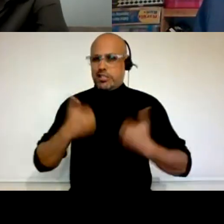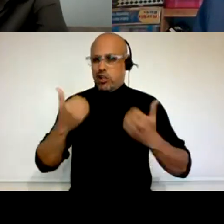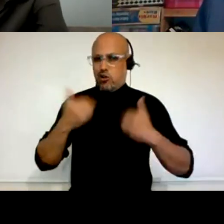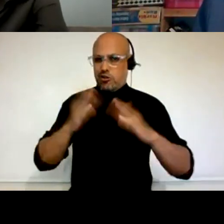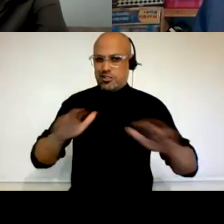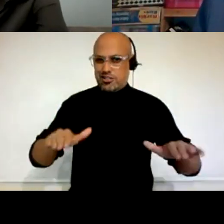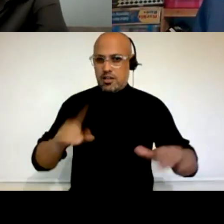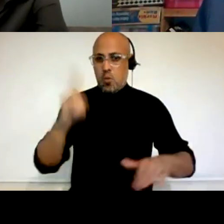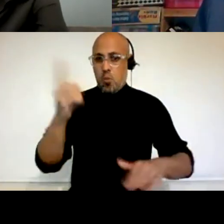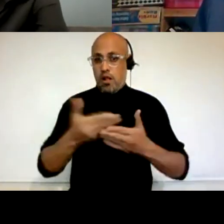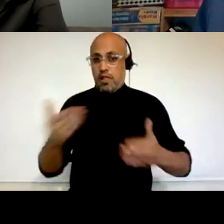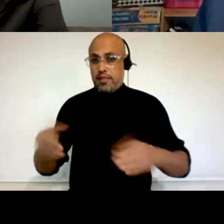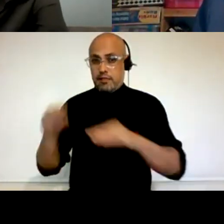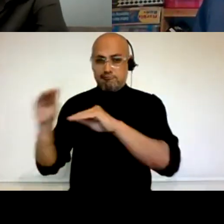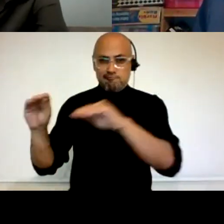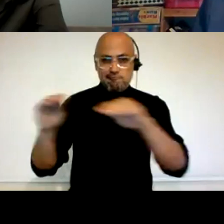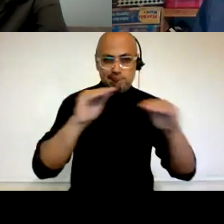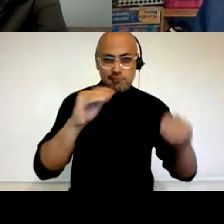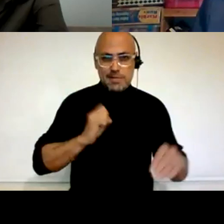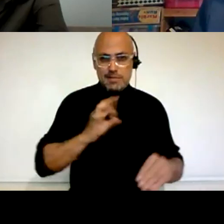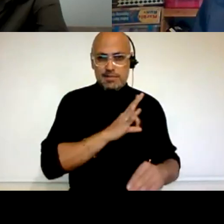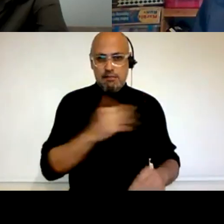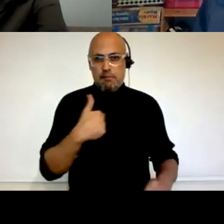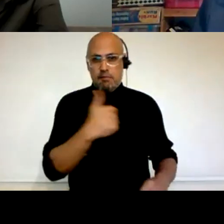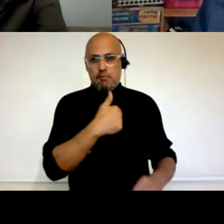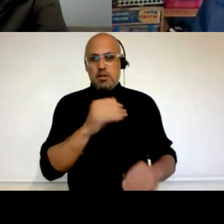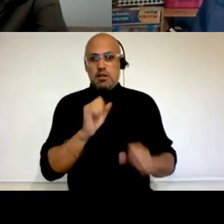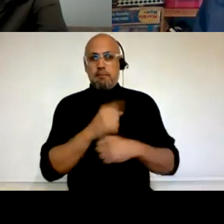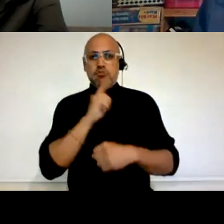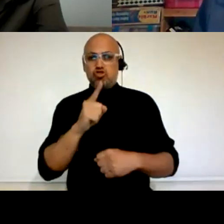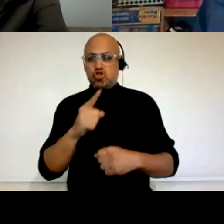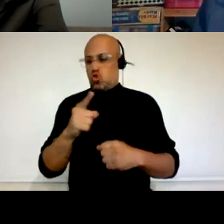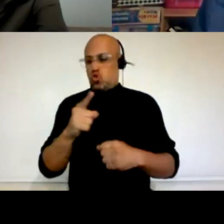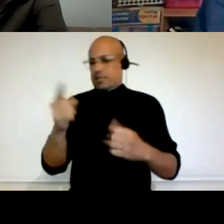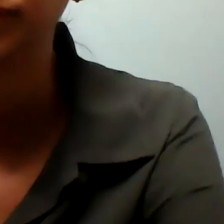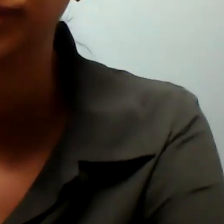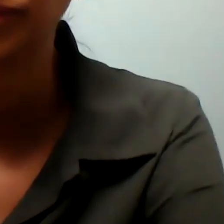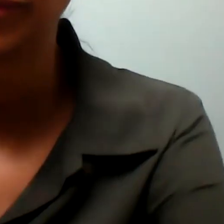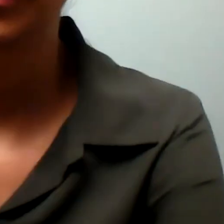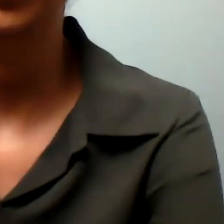that we train our staff members on, to ensure that children don't share pencils or pens,